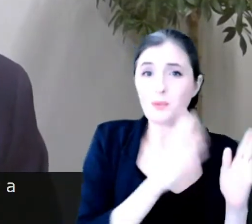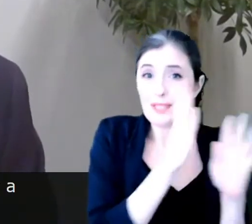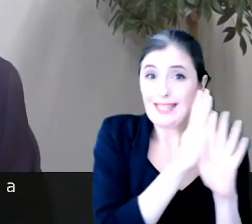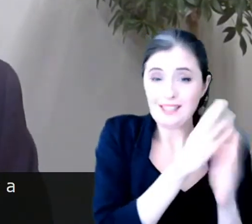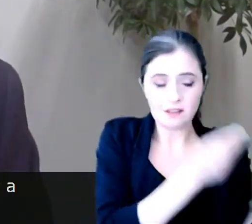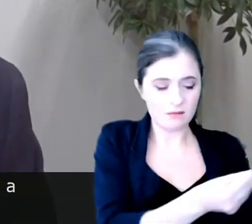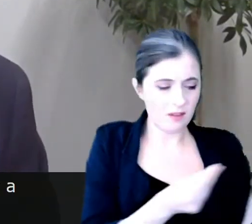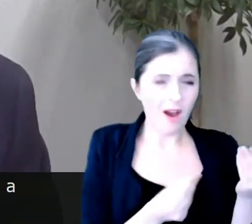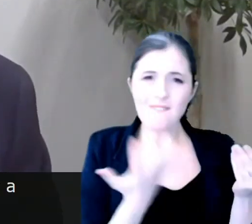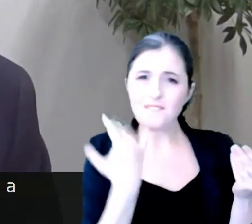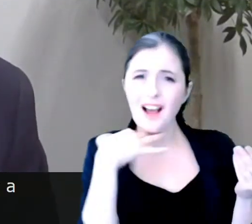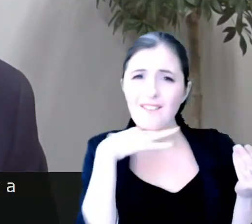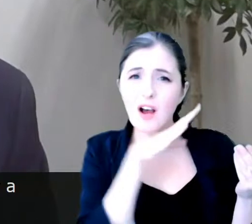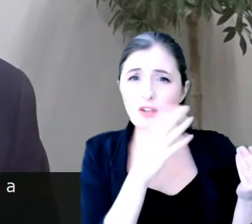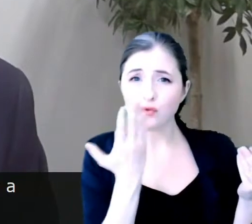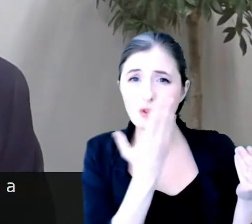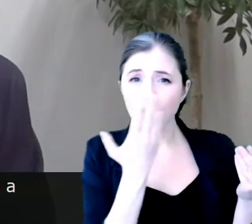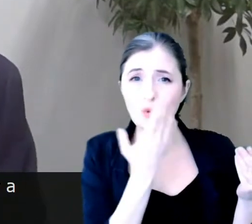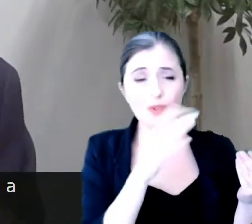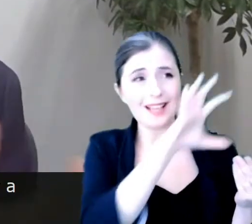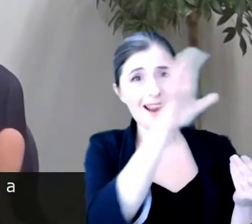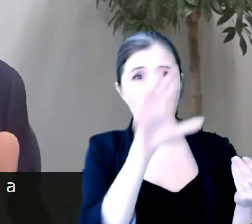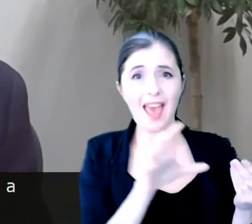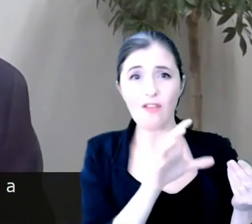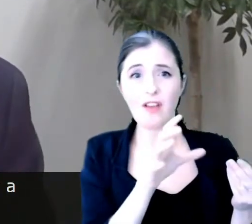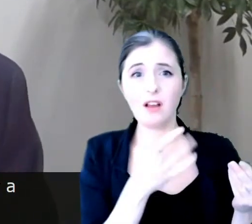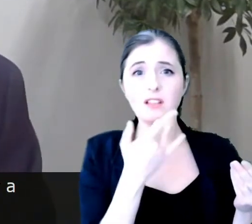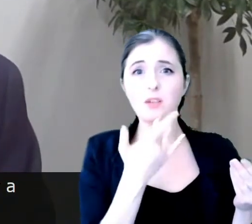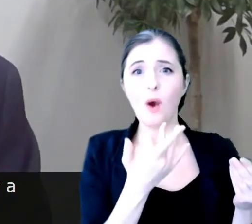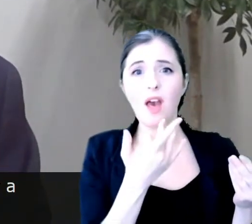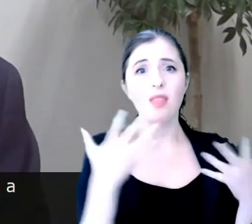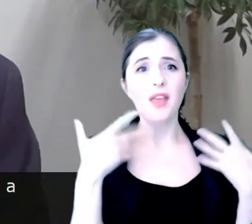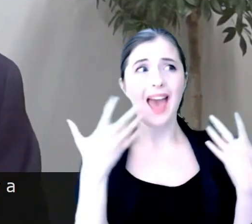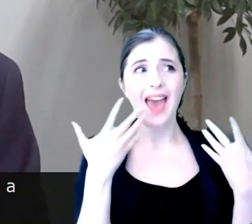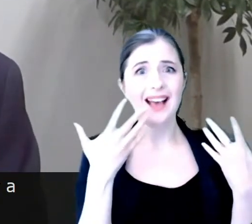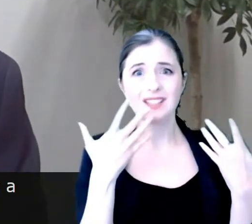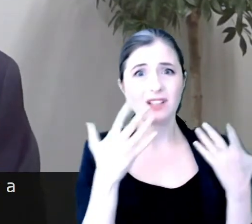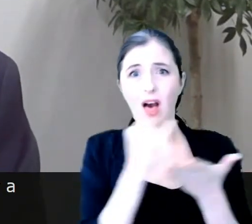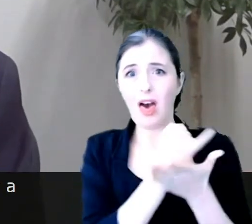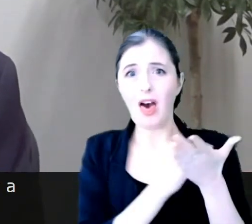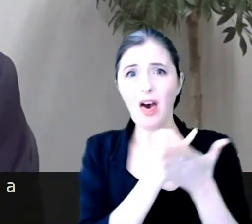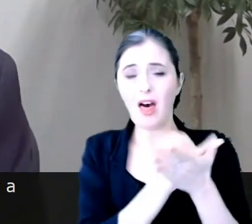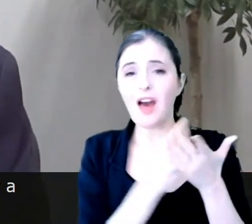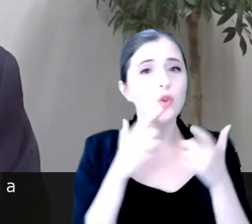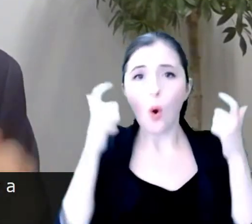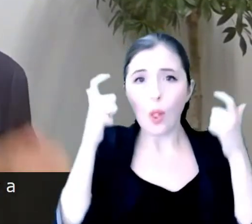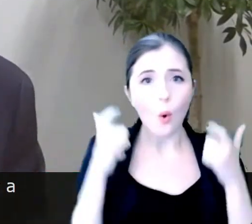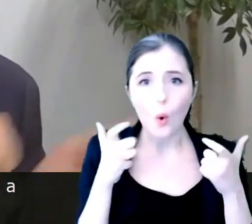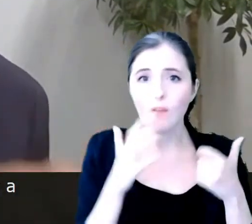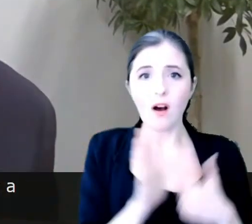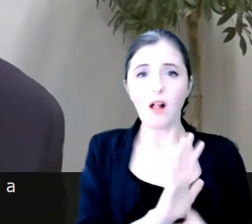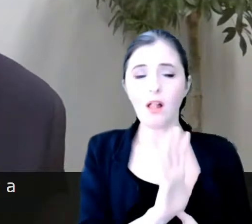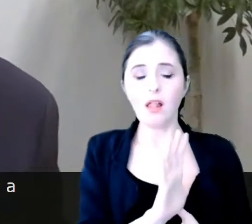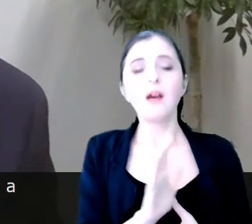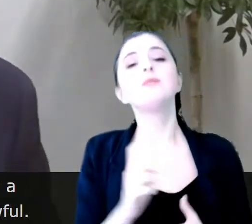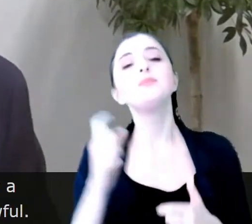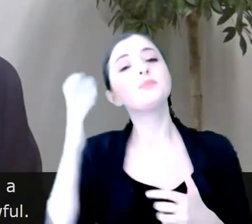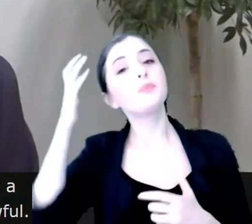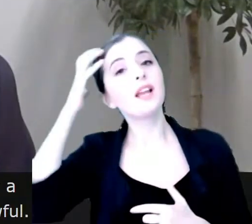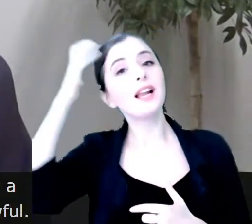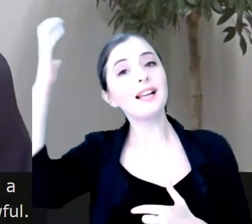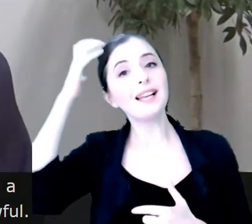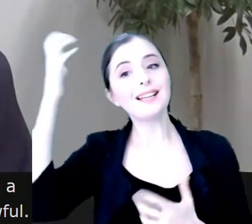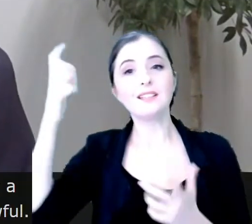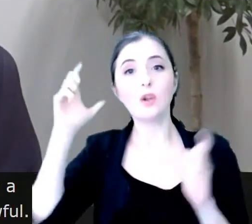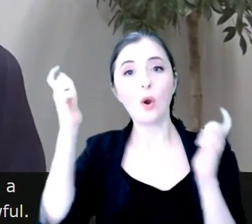areas where the air was unlawful. King's College did a piece of work, and they said, according to the previous mayor's policies, it